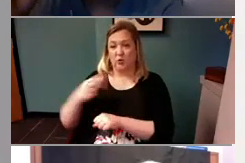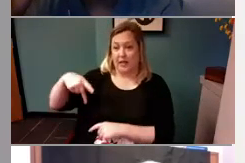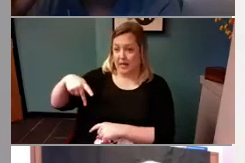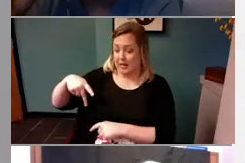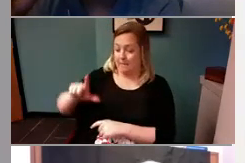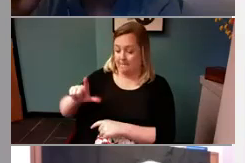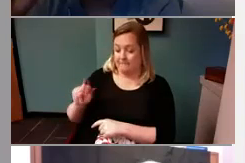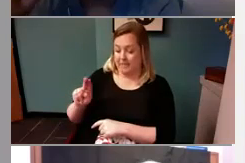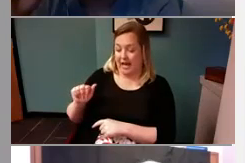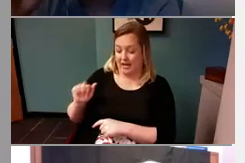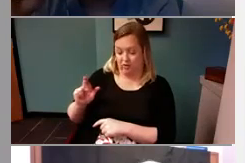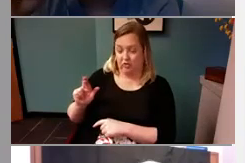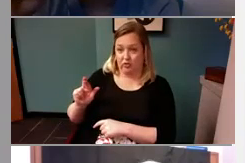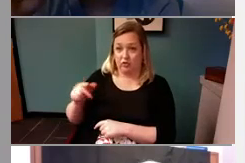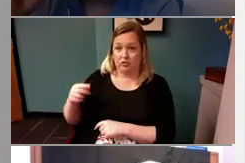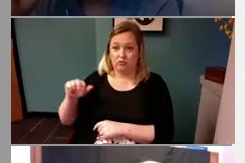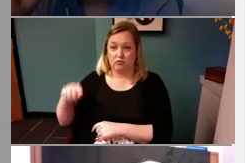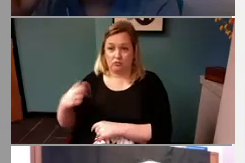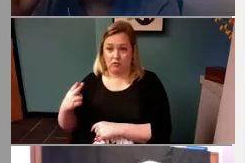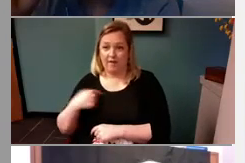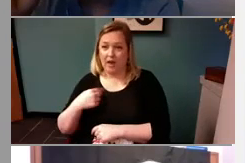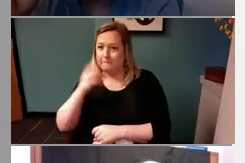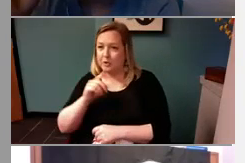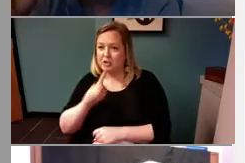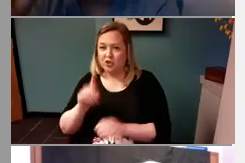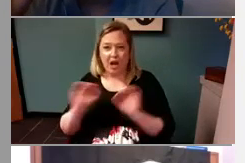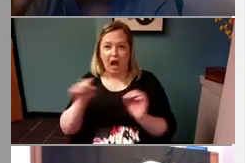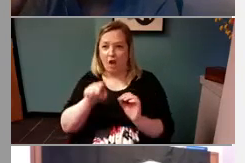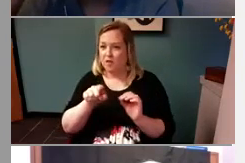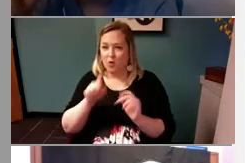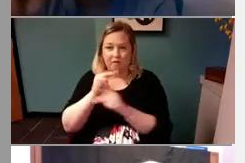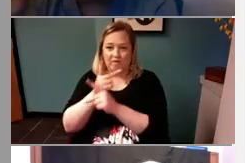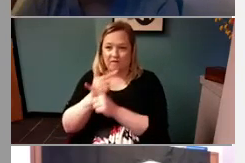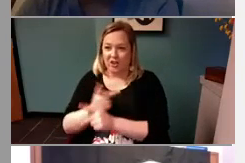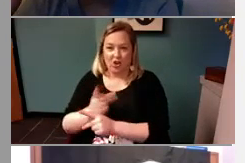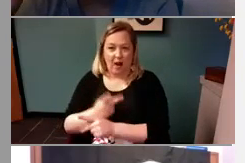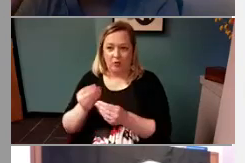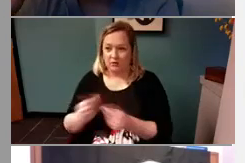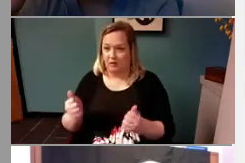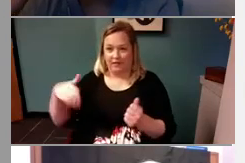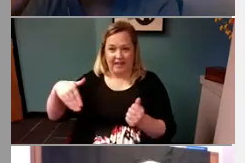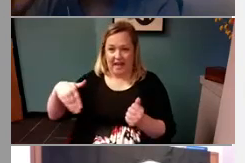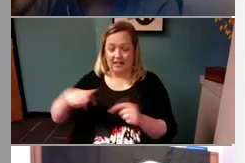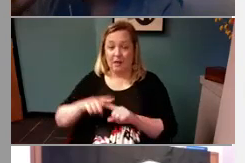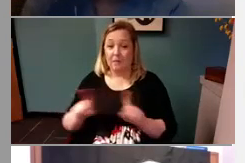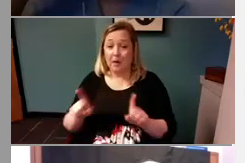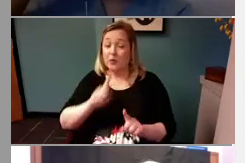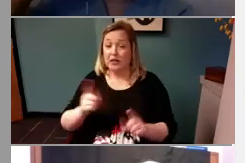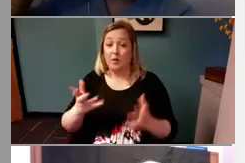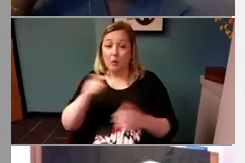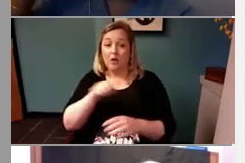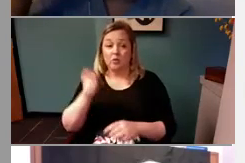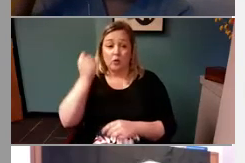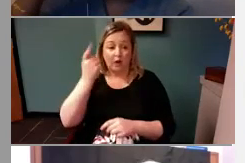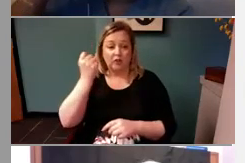that none of you worked that out yet, but I actually want you guys to understand and